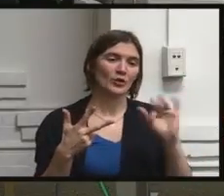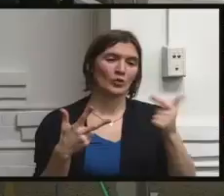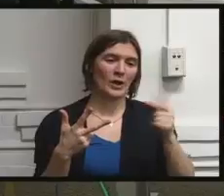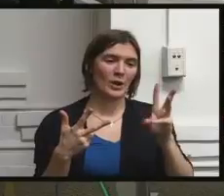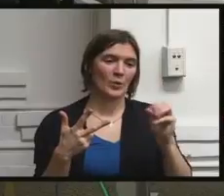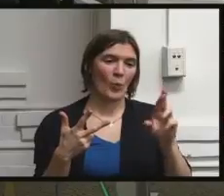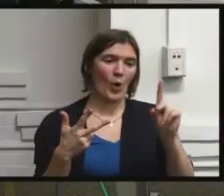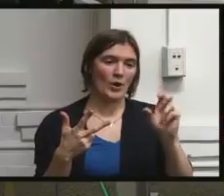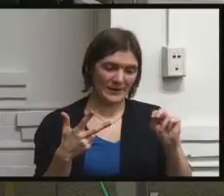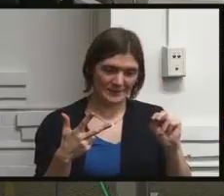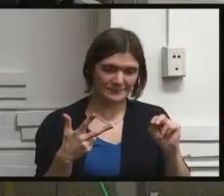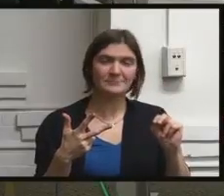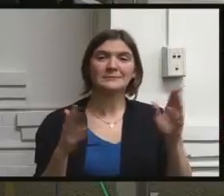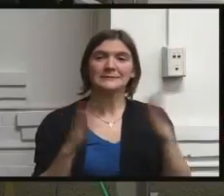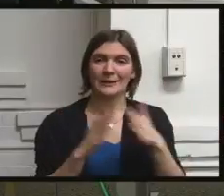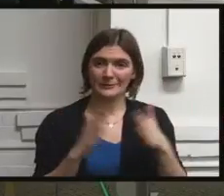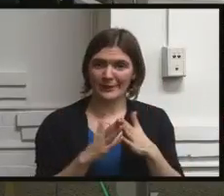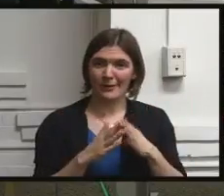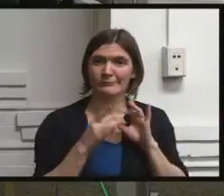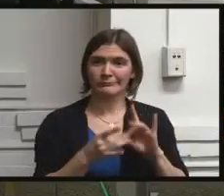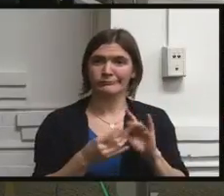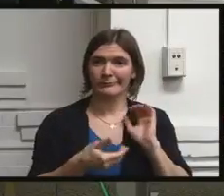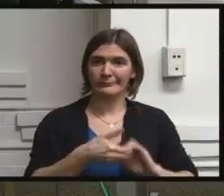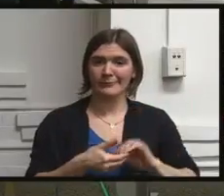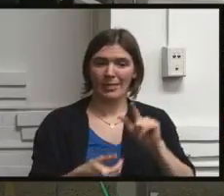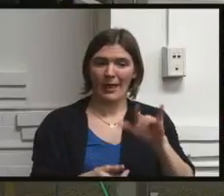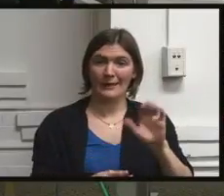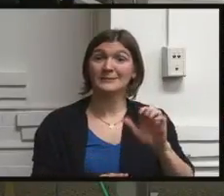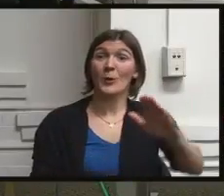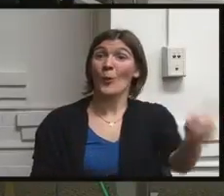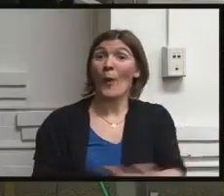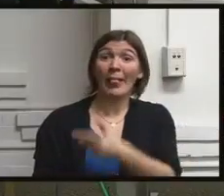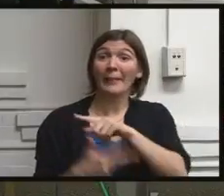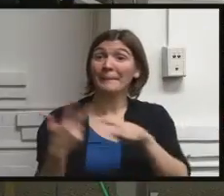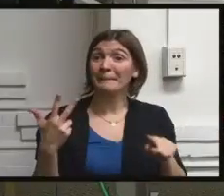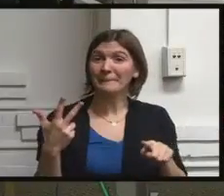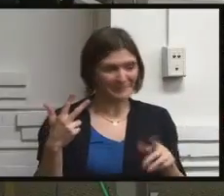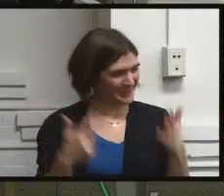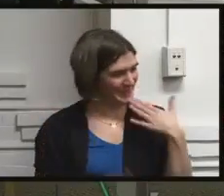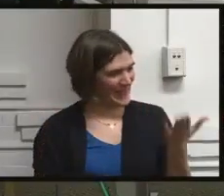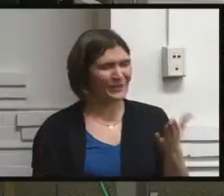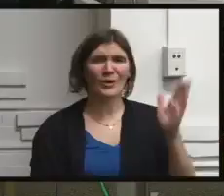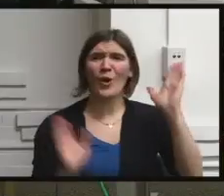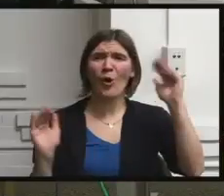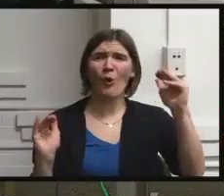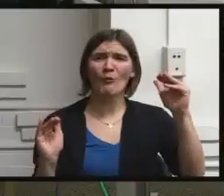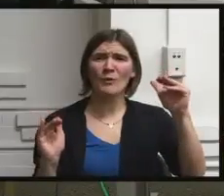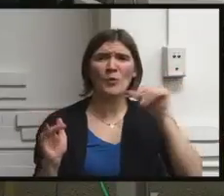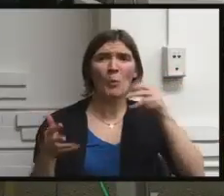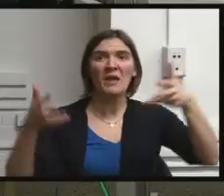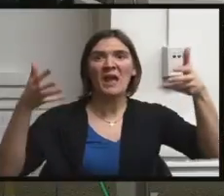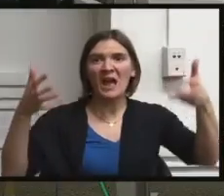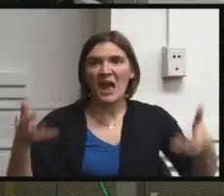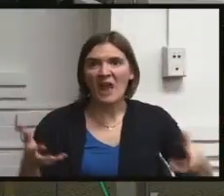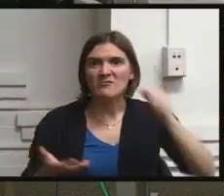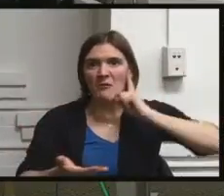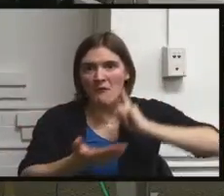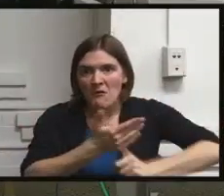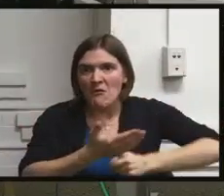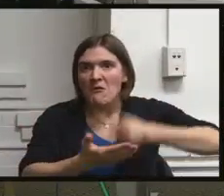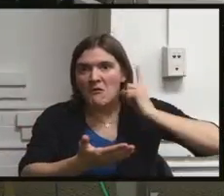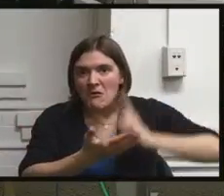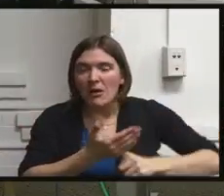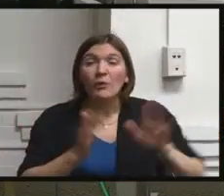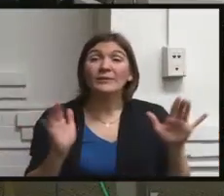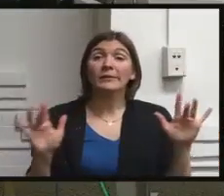Warden, Downtown Brattleboro Alliance. Welcome, gentlemen. Thank you. Thank you. Thank you. Hopefully this won't be as heavy as the